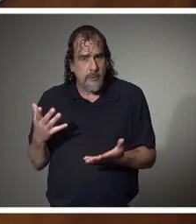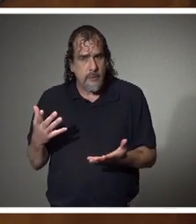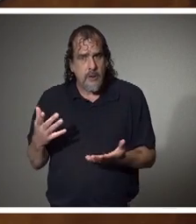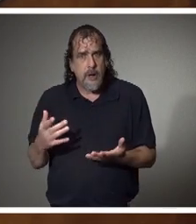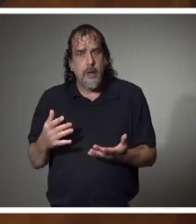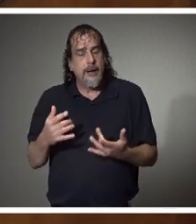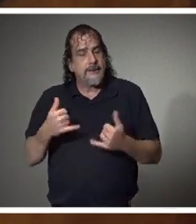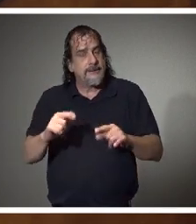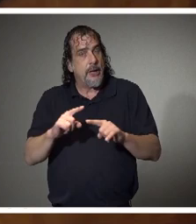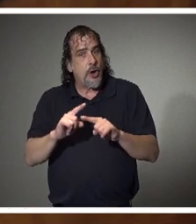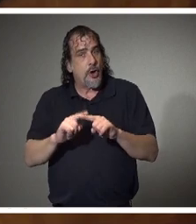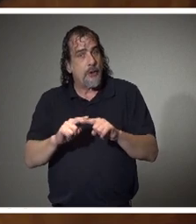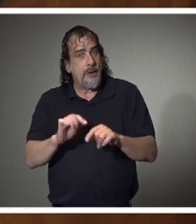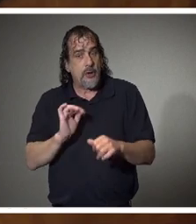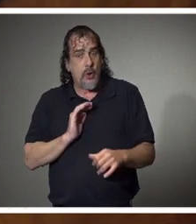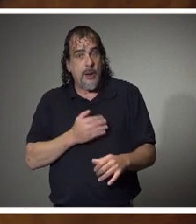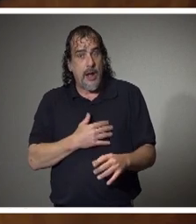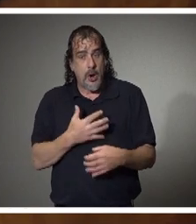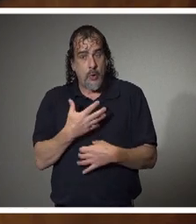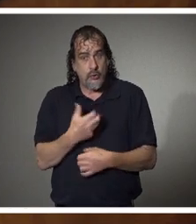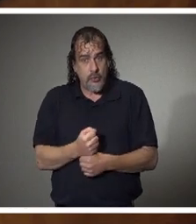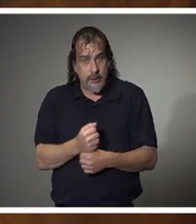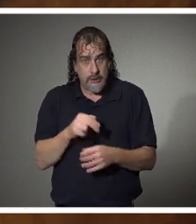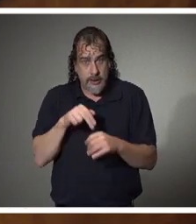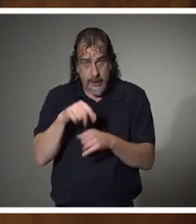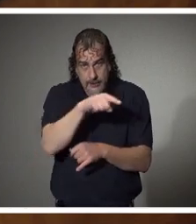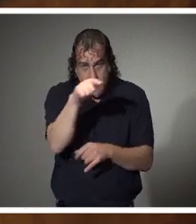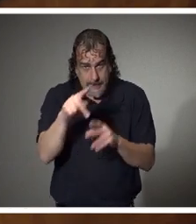relies on our trust in you,